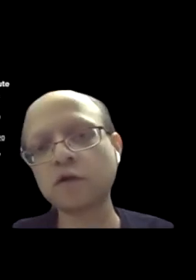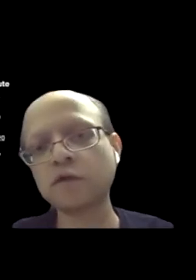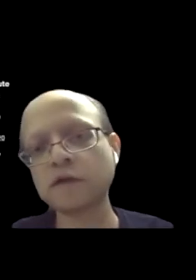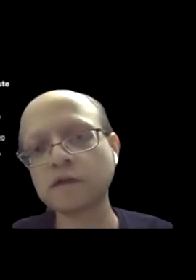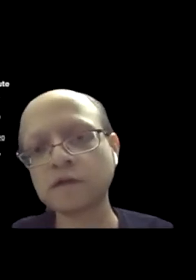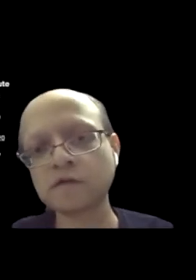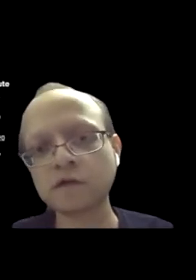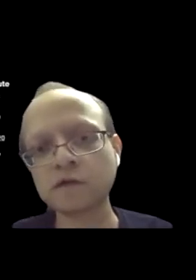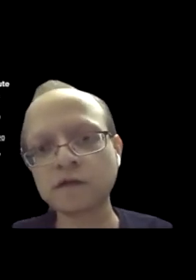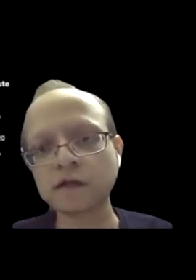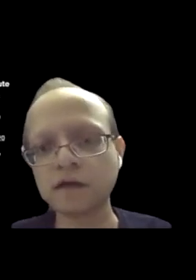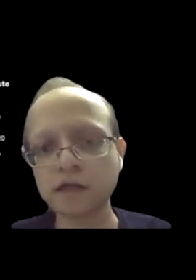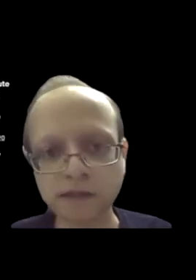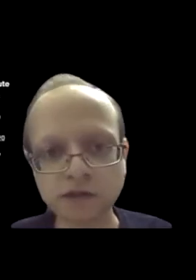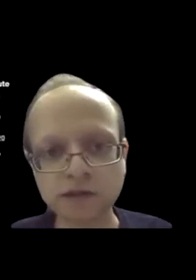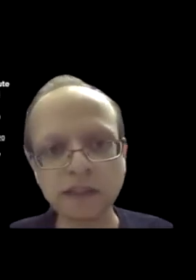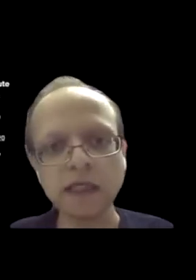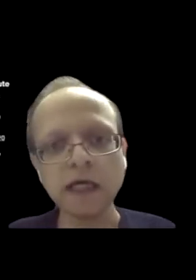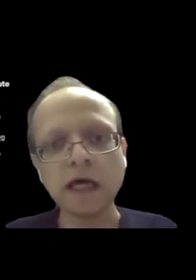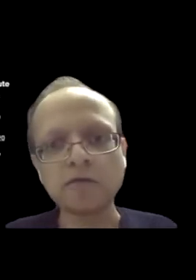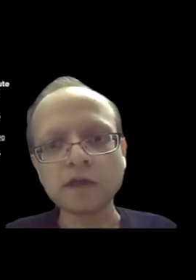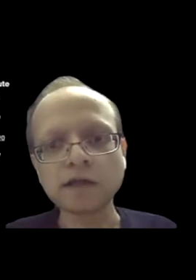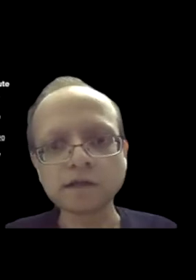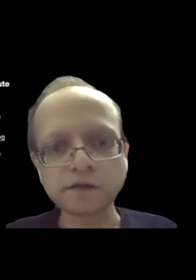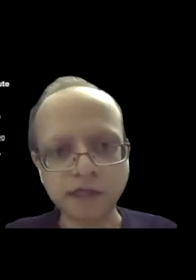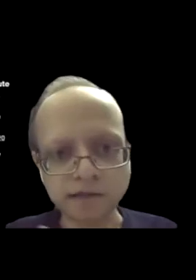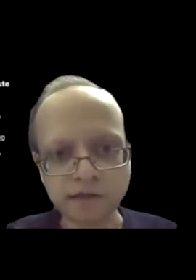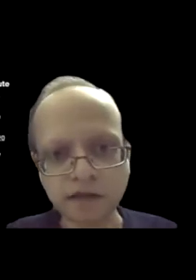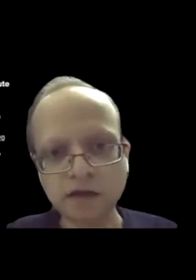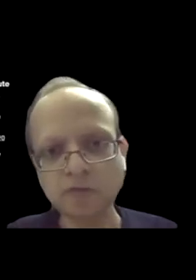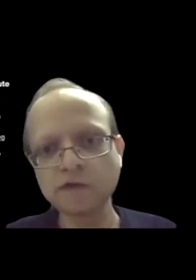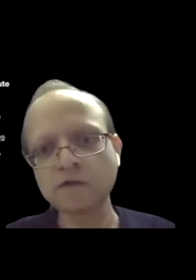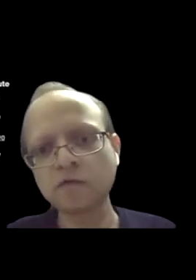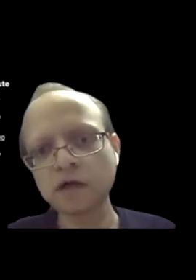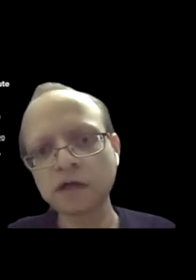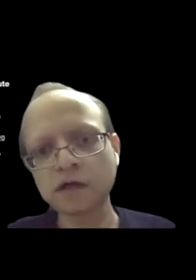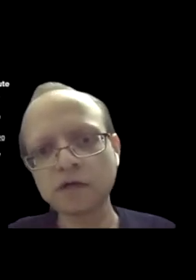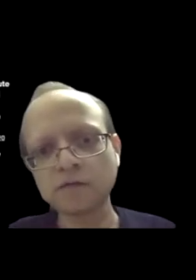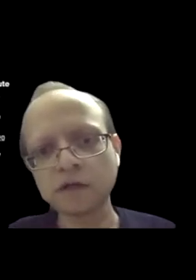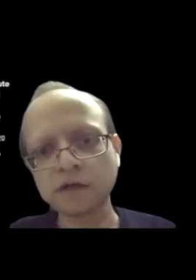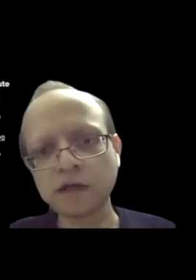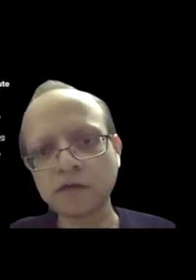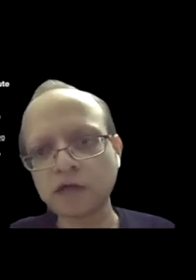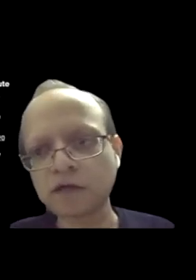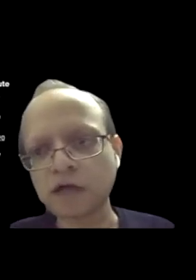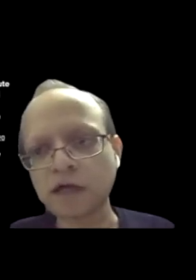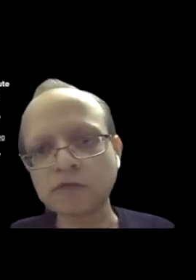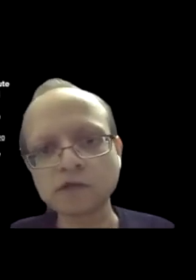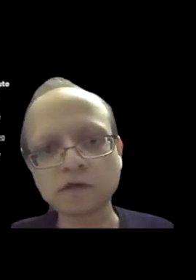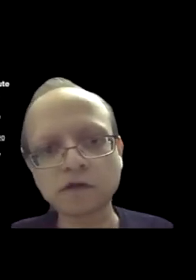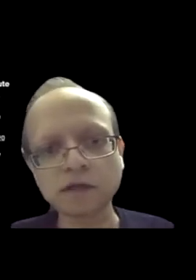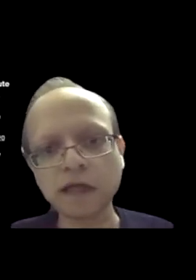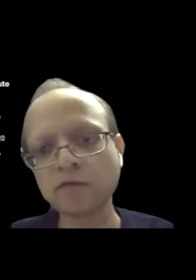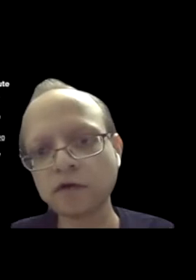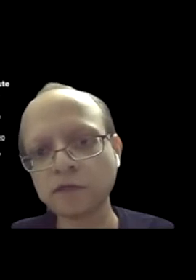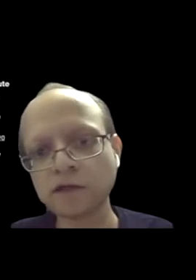most important phases, of course, is data collection. There's this fantastic piece of work here that I would like to highlight, which